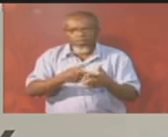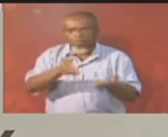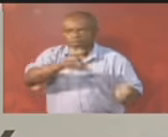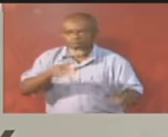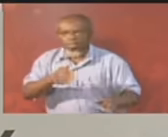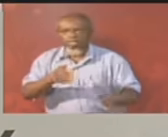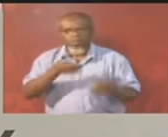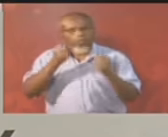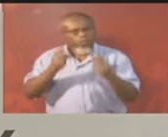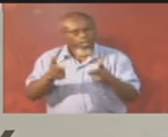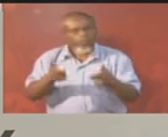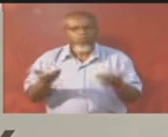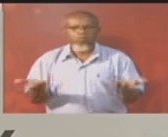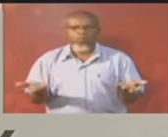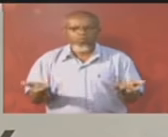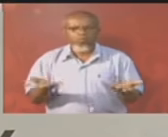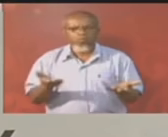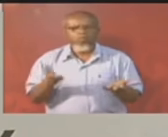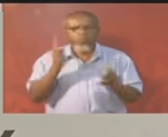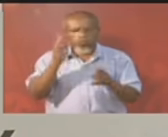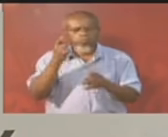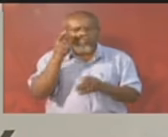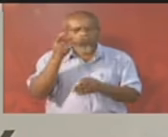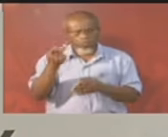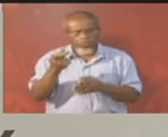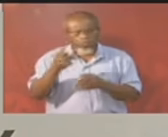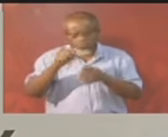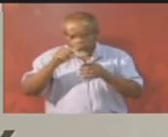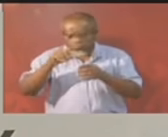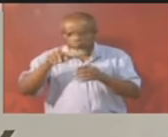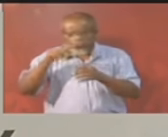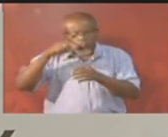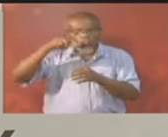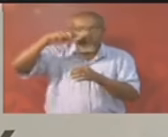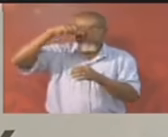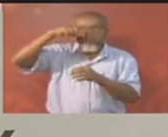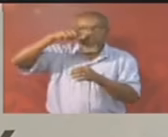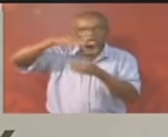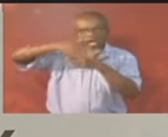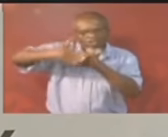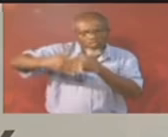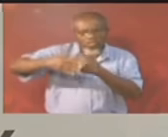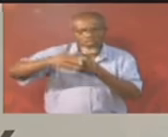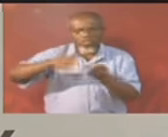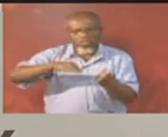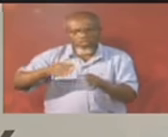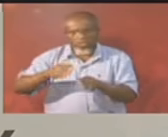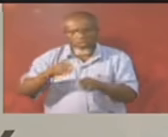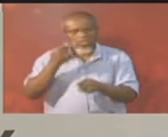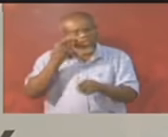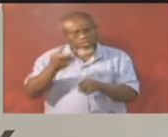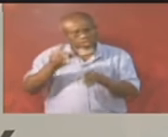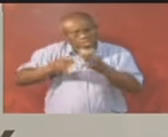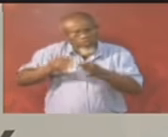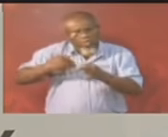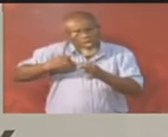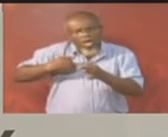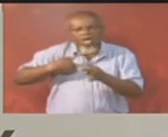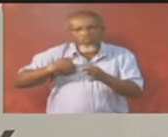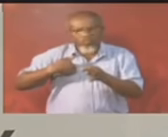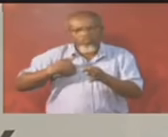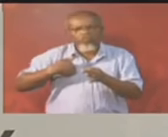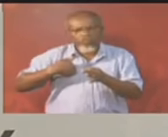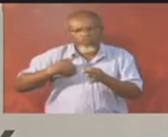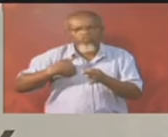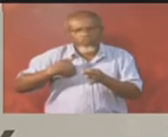the overall data, which does take a bit of cleaning and work to see whether we are experiencing what they call